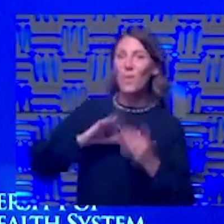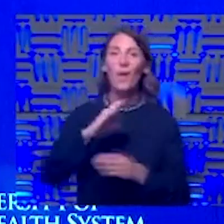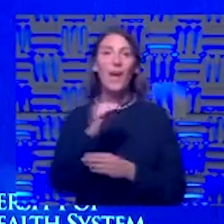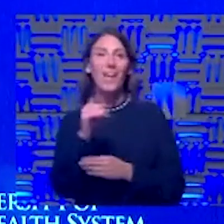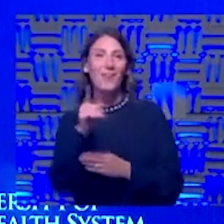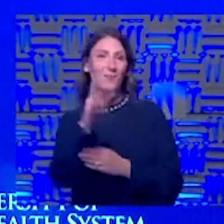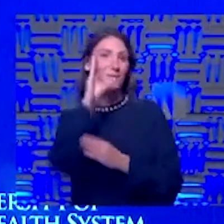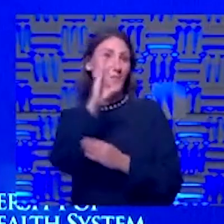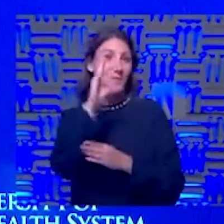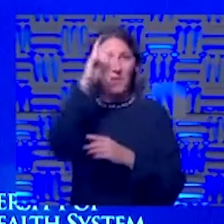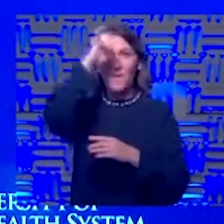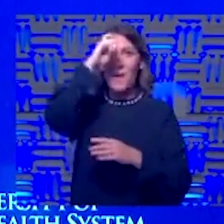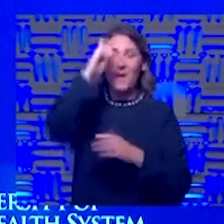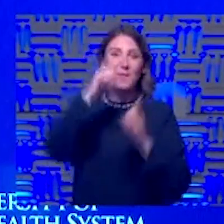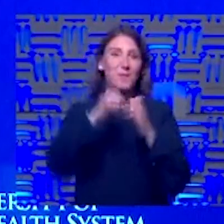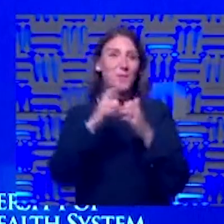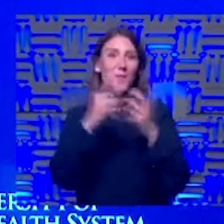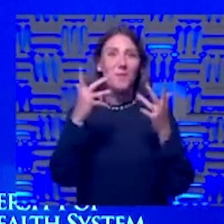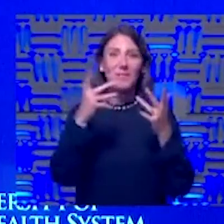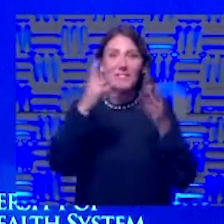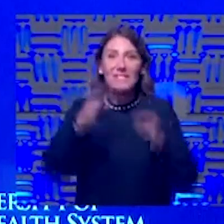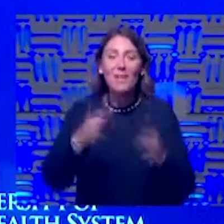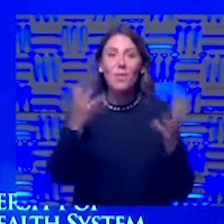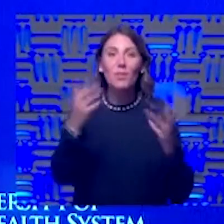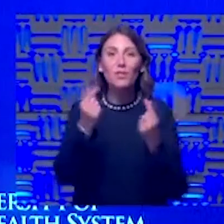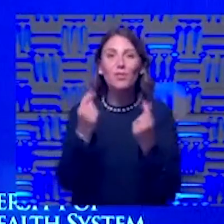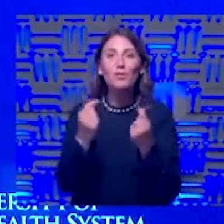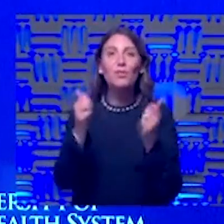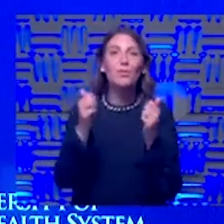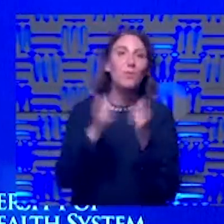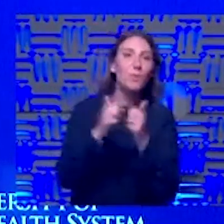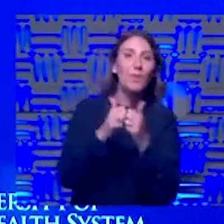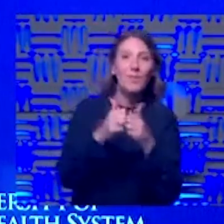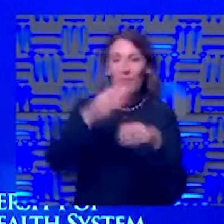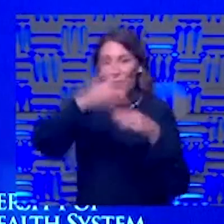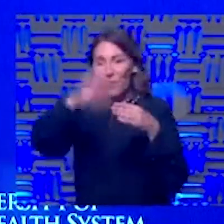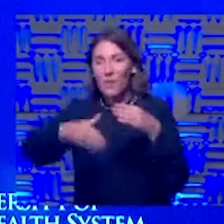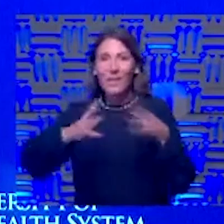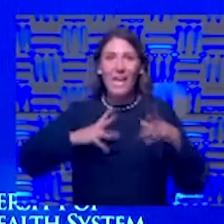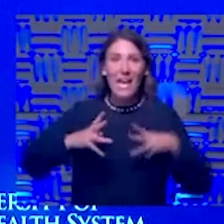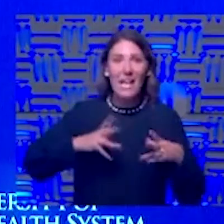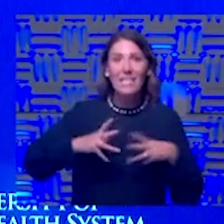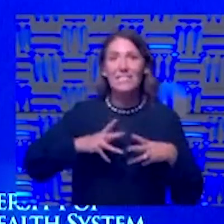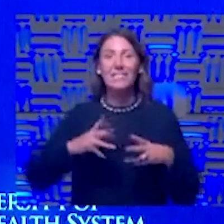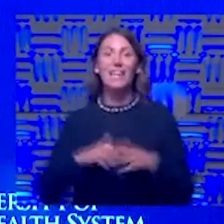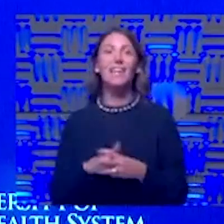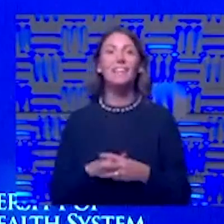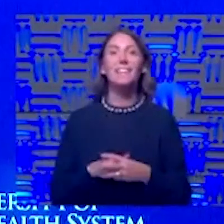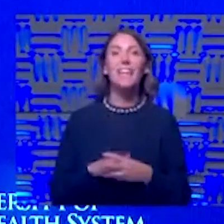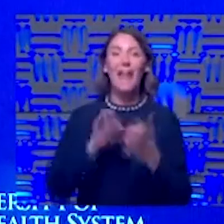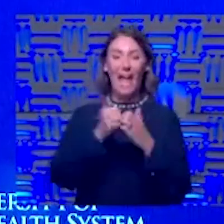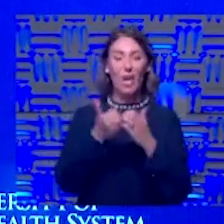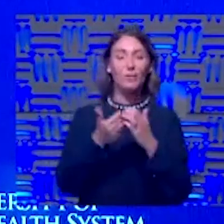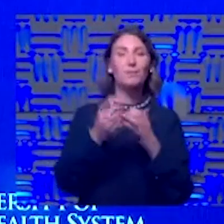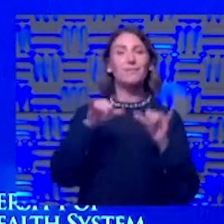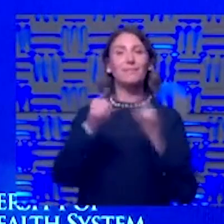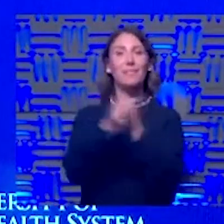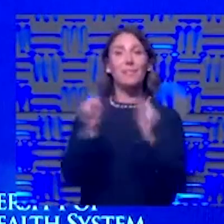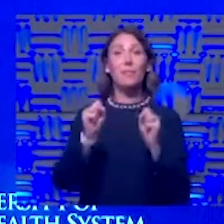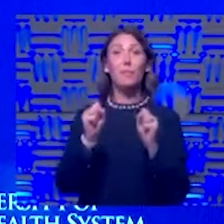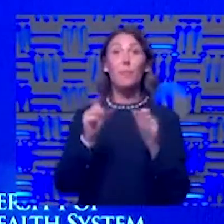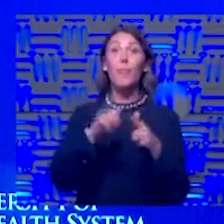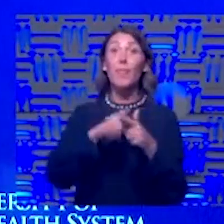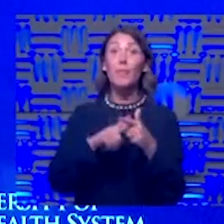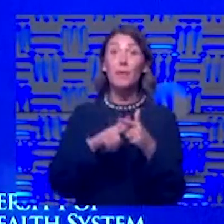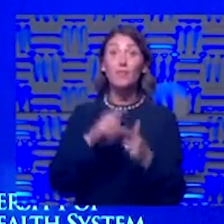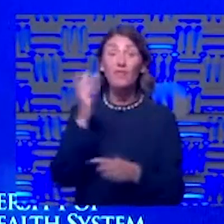we start to decide what our plans are going to be and how big those groups are going to be, and how to play it safe. So we'll be doing that. And then on Friday, we